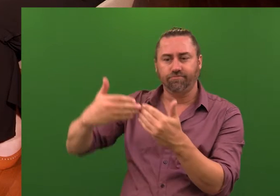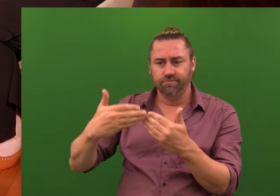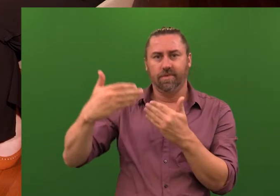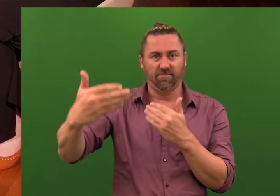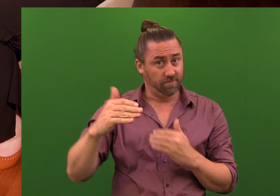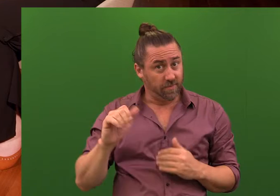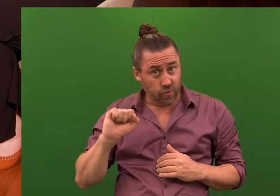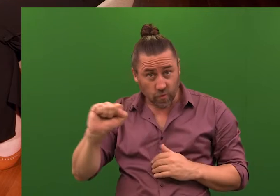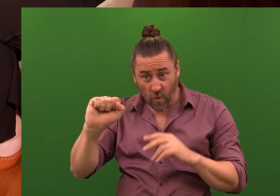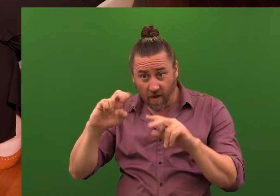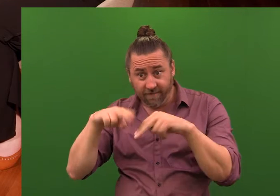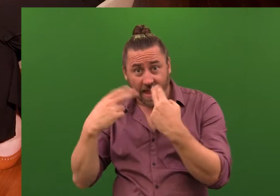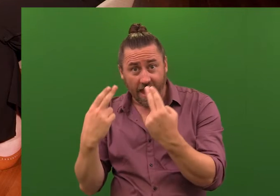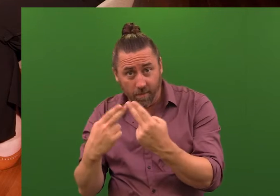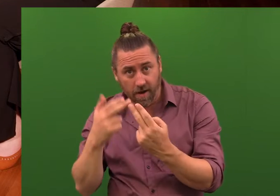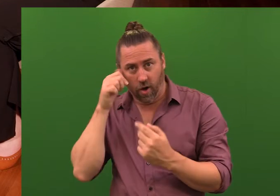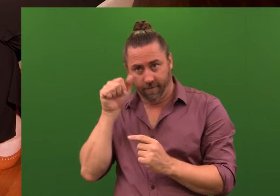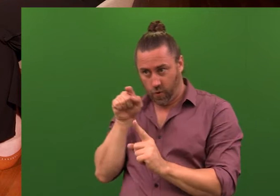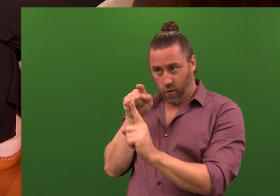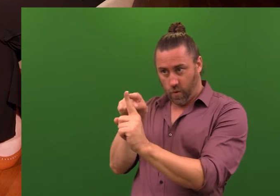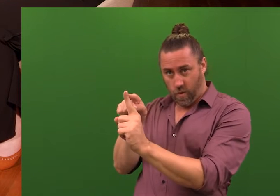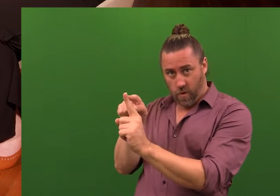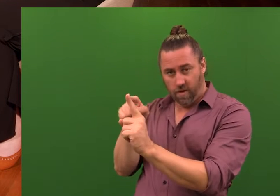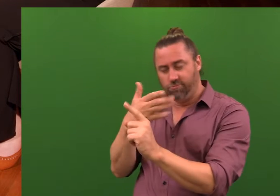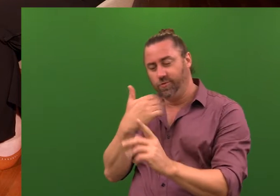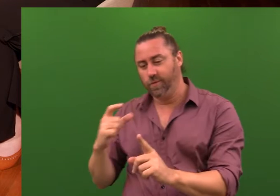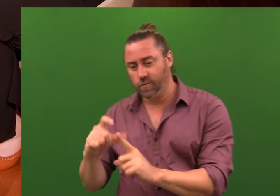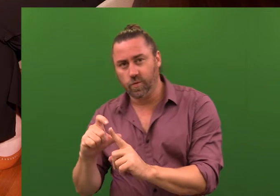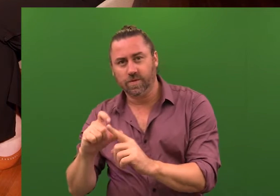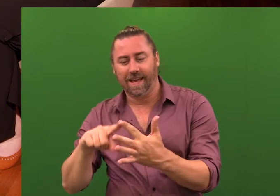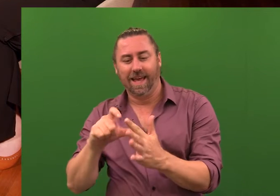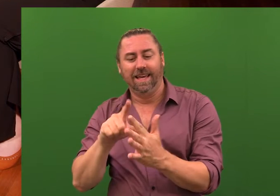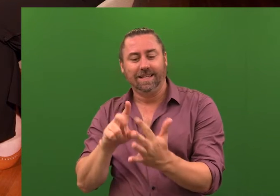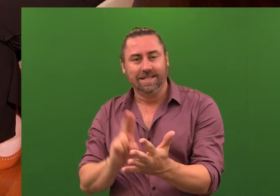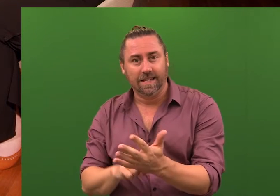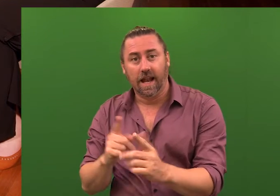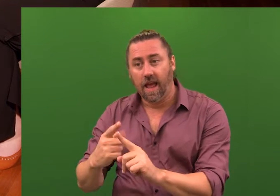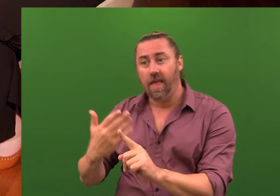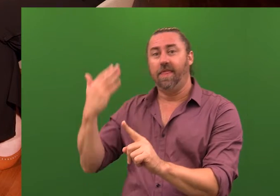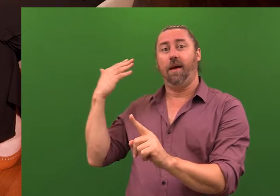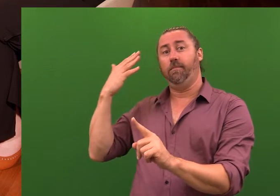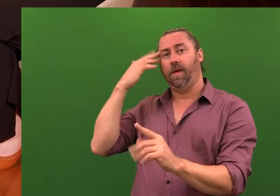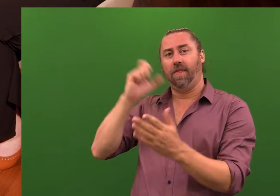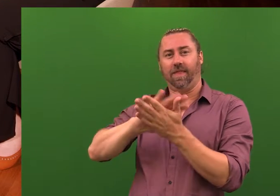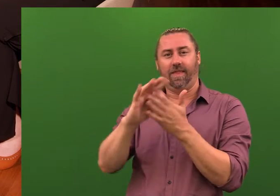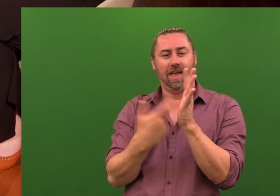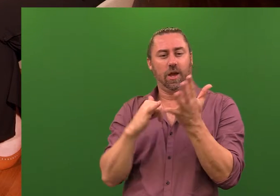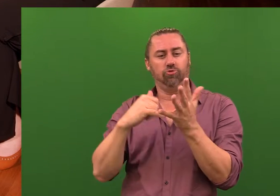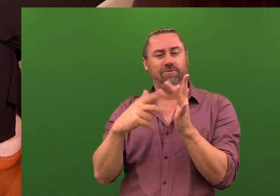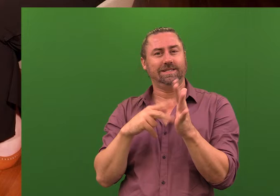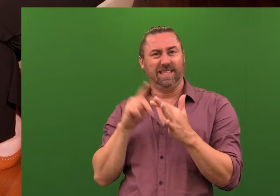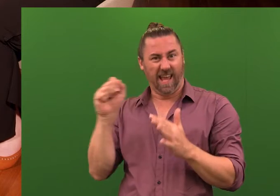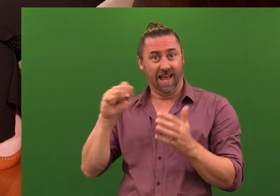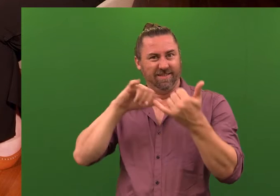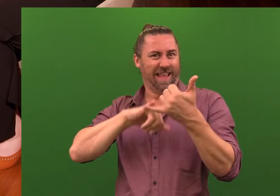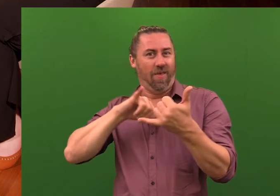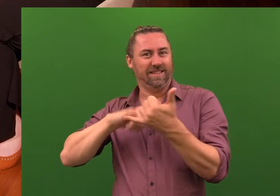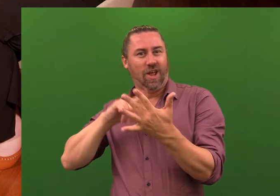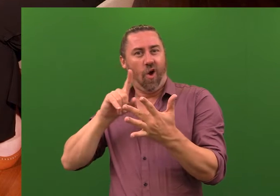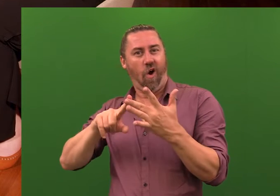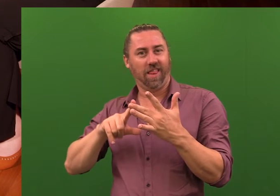the very next day I went to the grocery store and bought every single different type of sugar that there was, which was such a